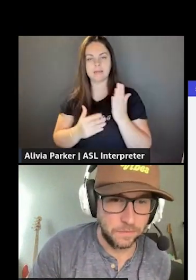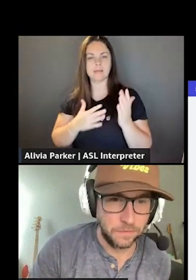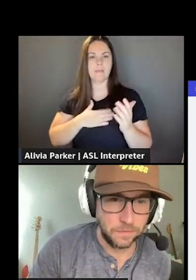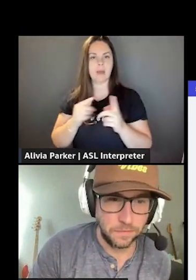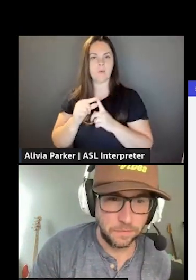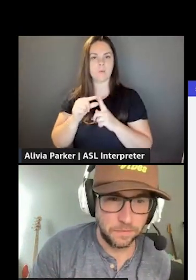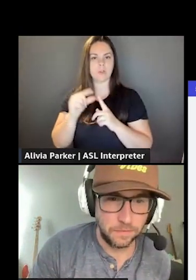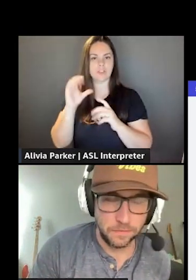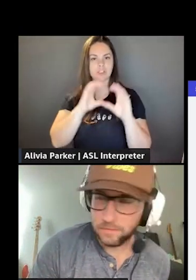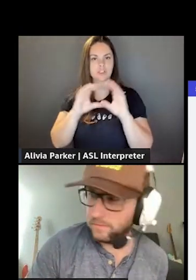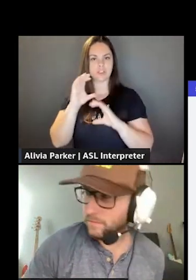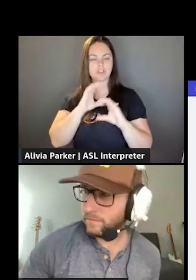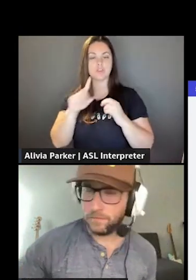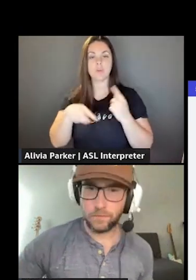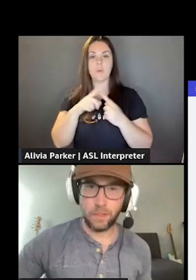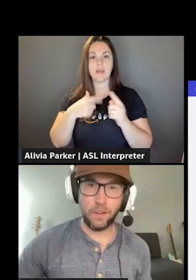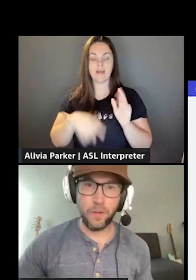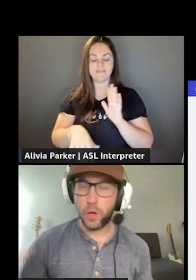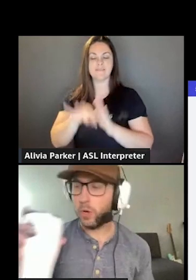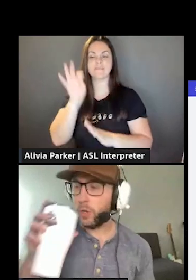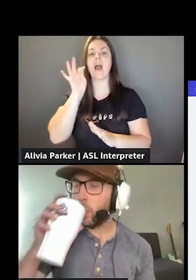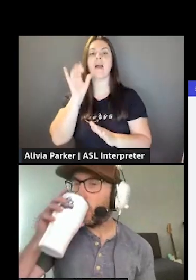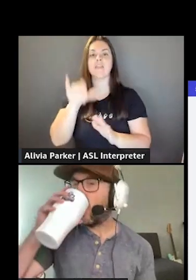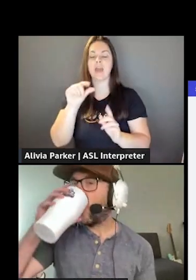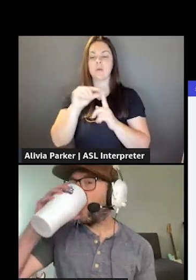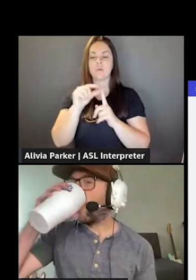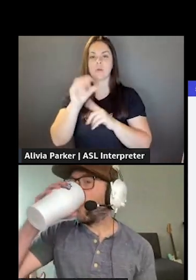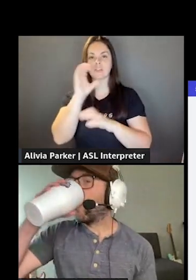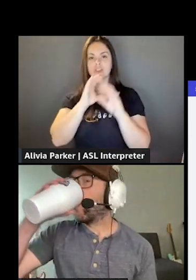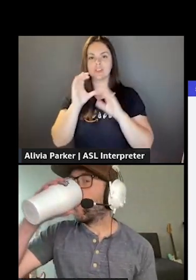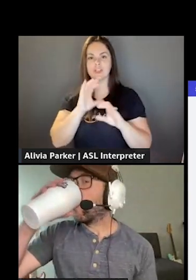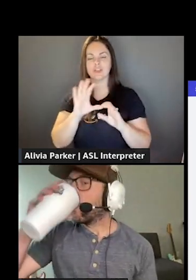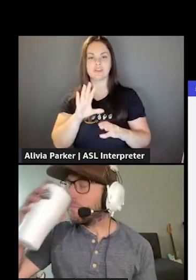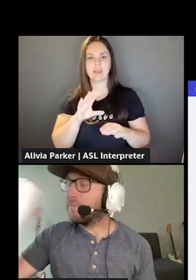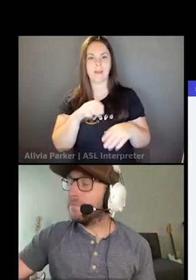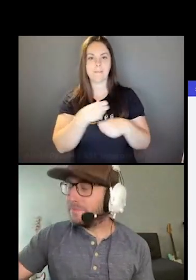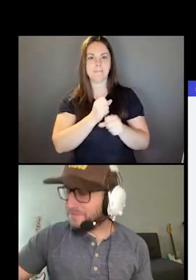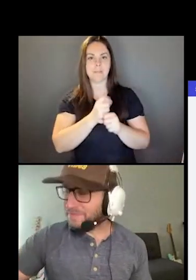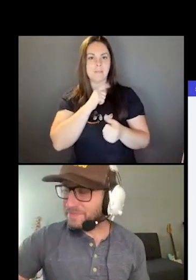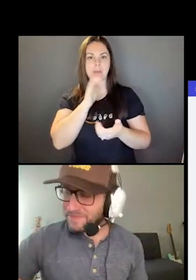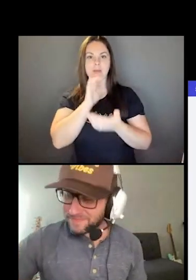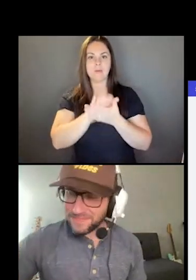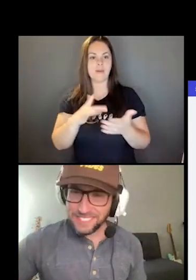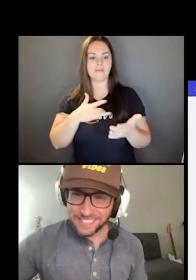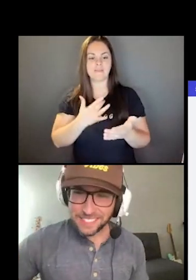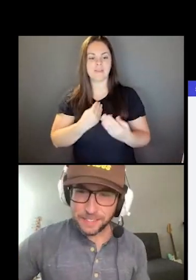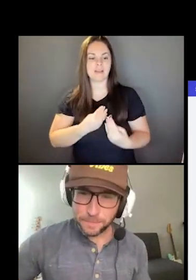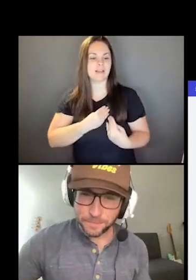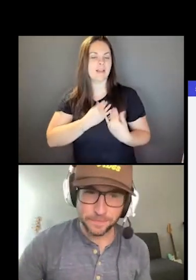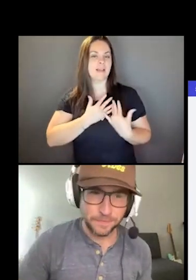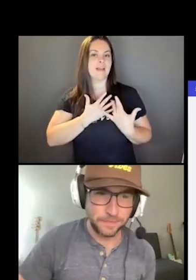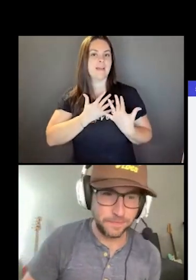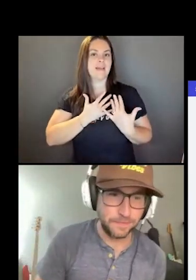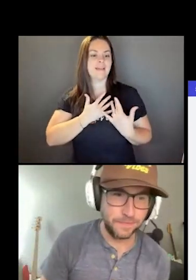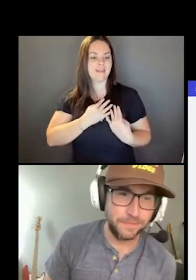that way, when I come up with the one that really just, like you said, gave her those butterflies, I can always come back to it.